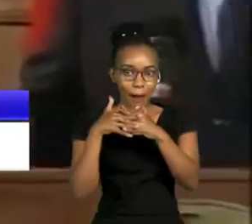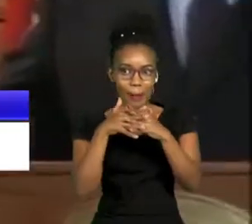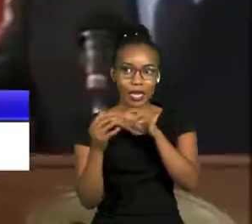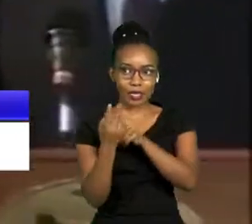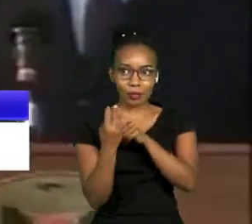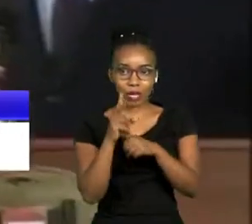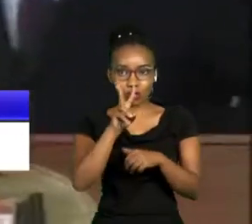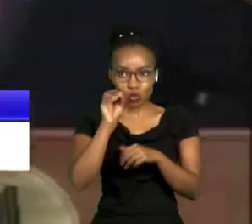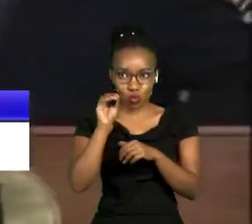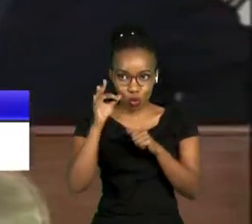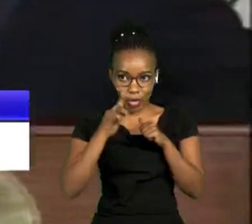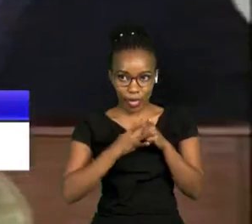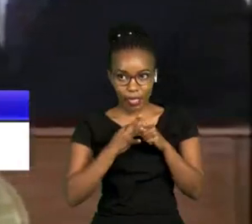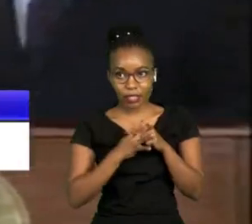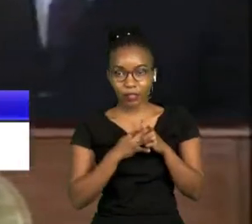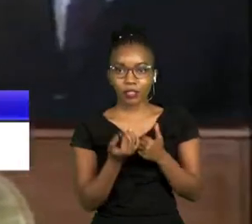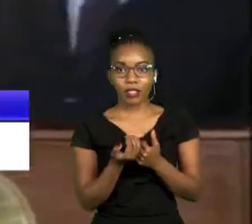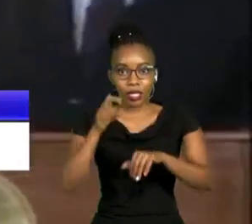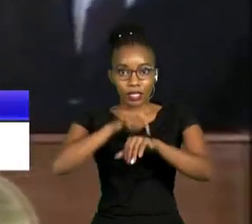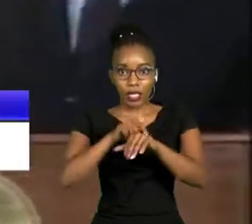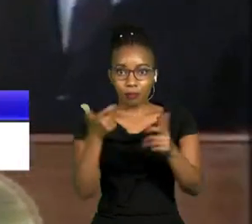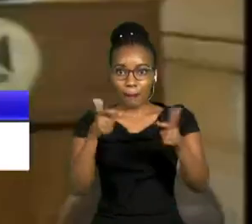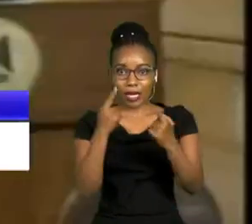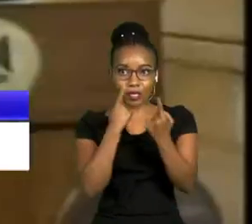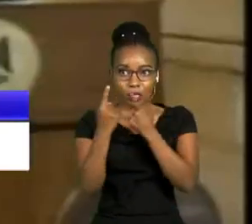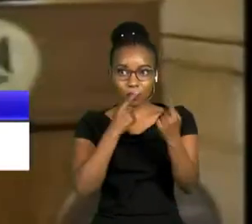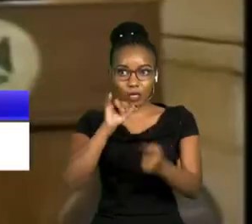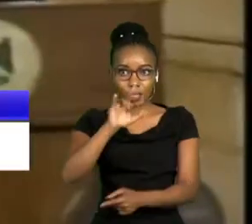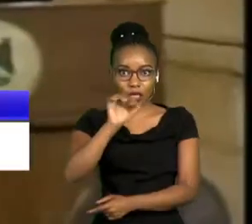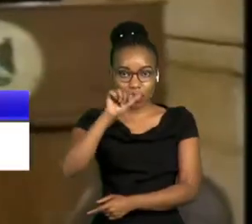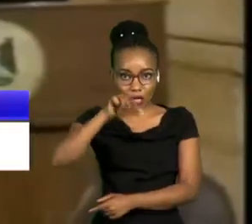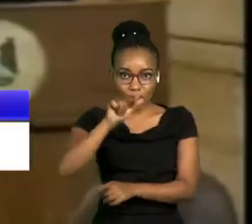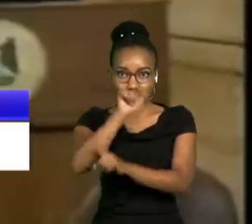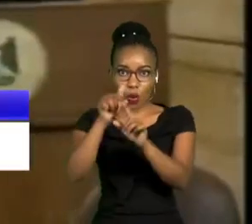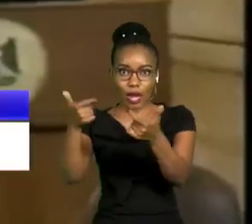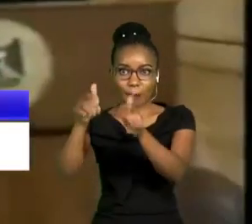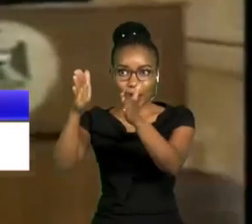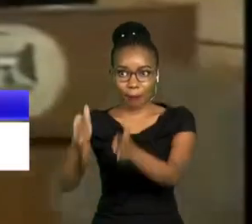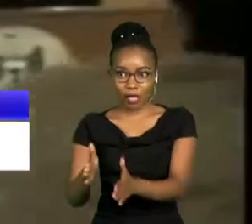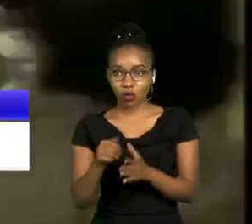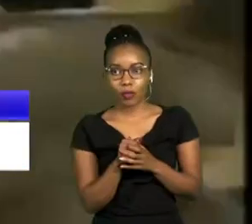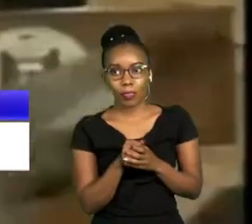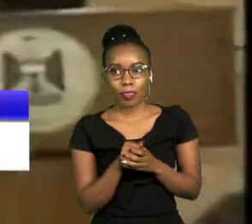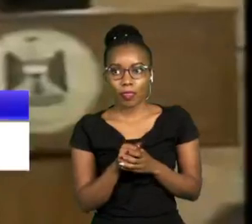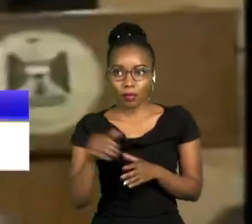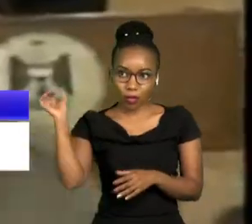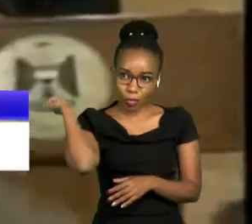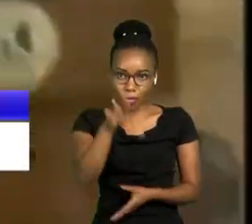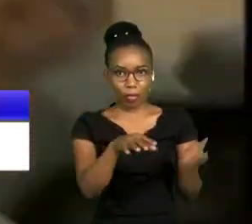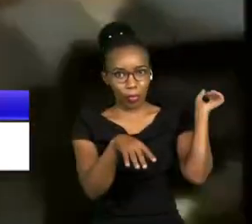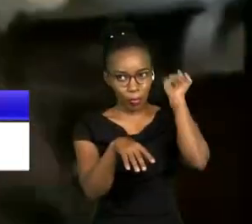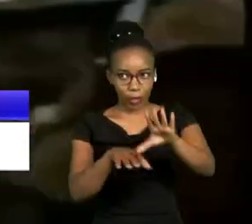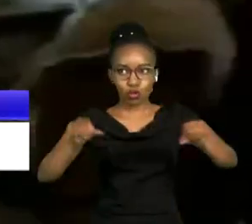December 14, 2008, was attacked during a press conference in Iraq after a journalist, Al Zaidi, threw both of his